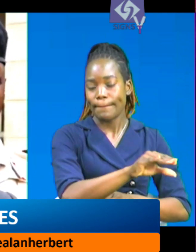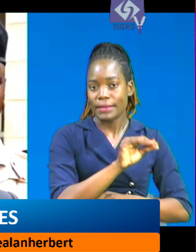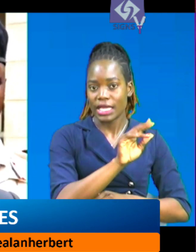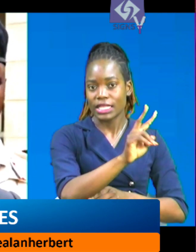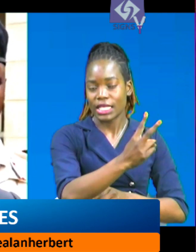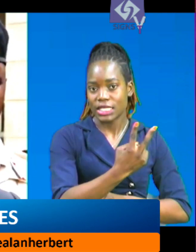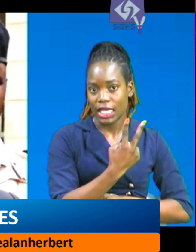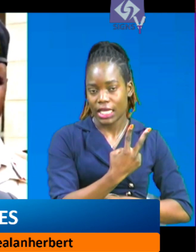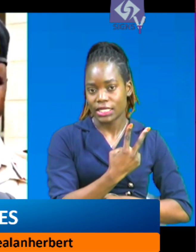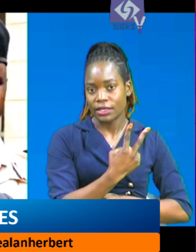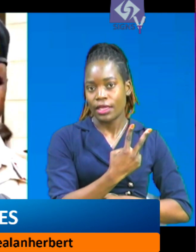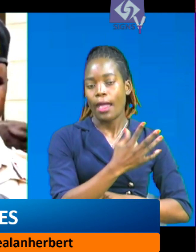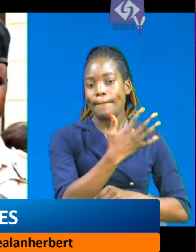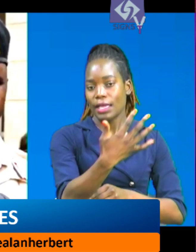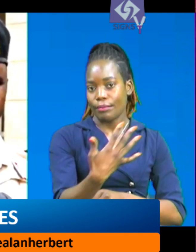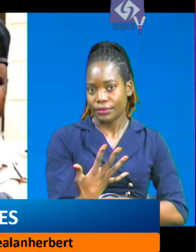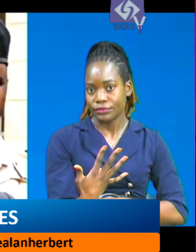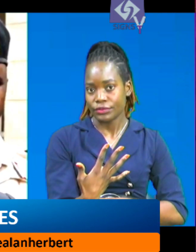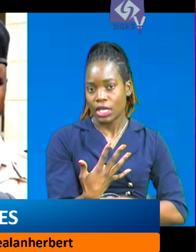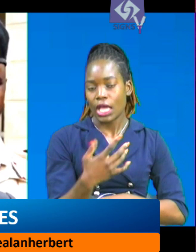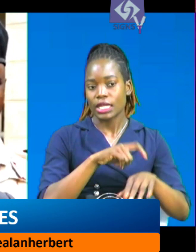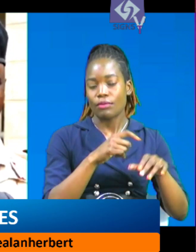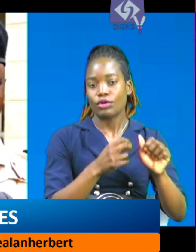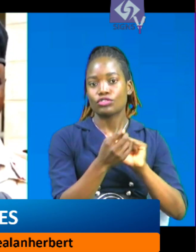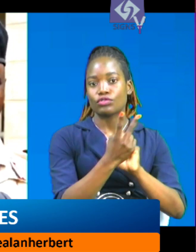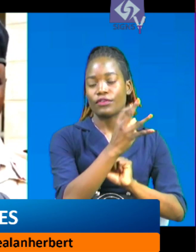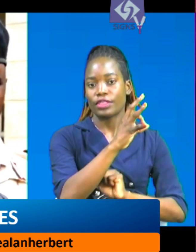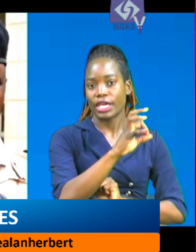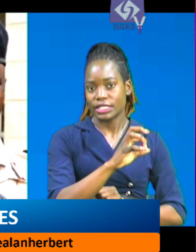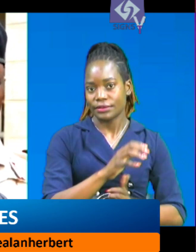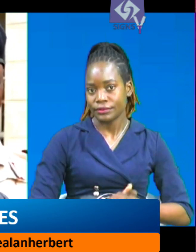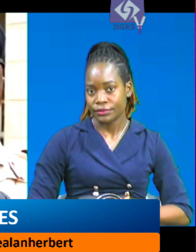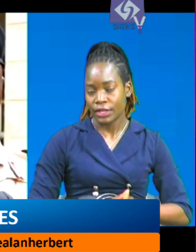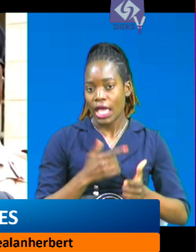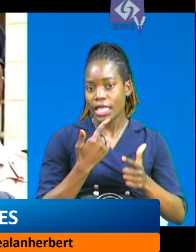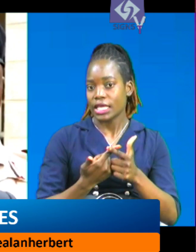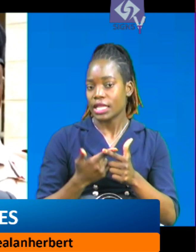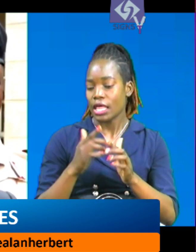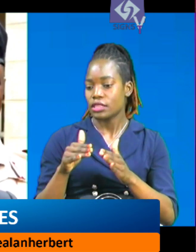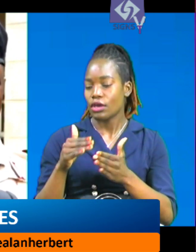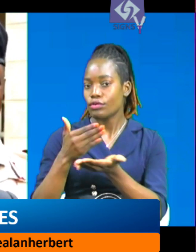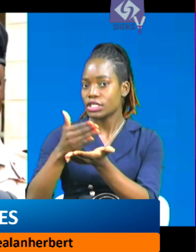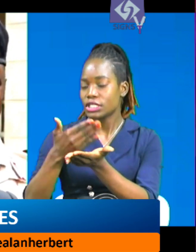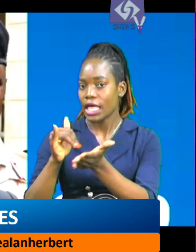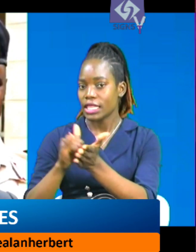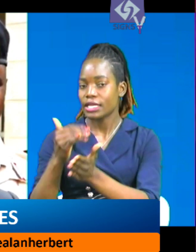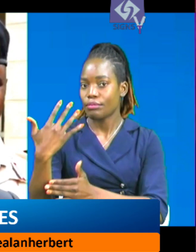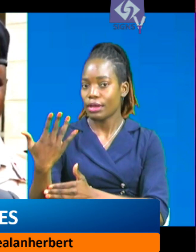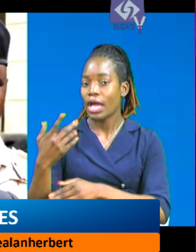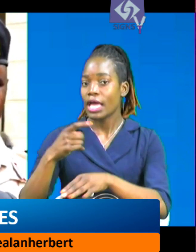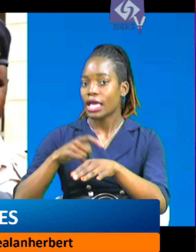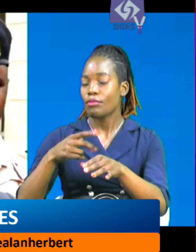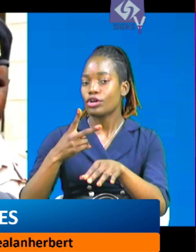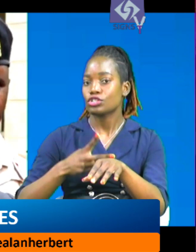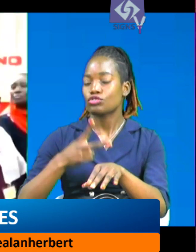second session paper at 12:30. And they will administer that paper at 2